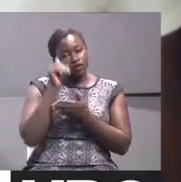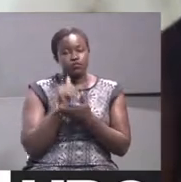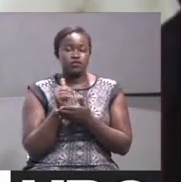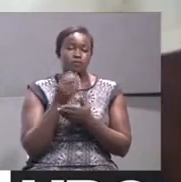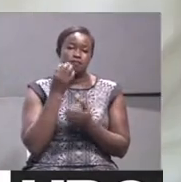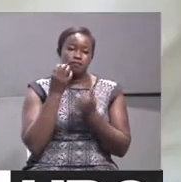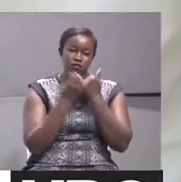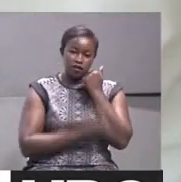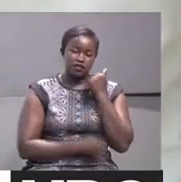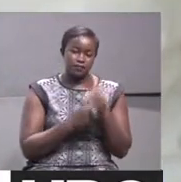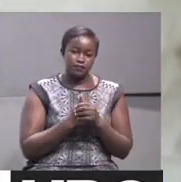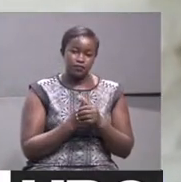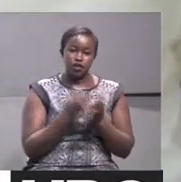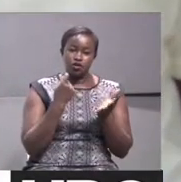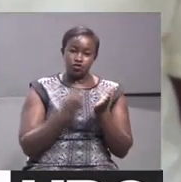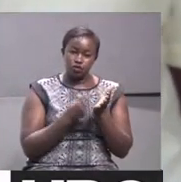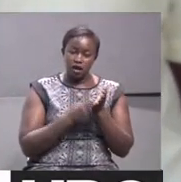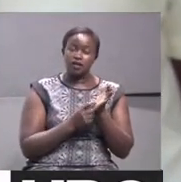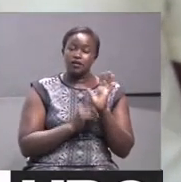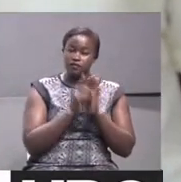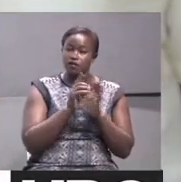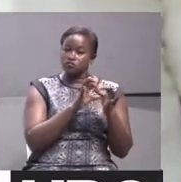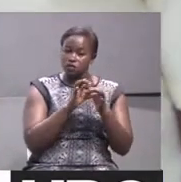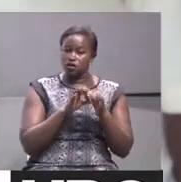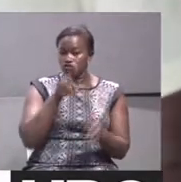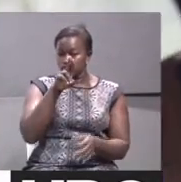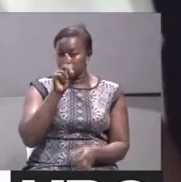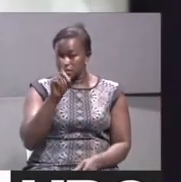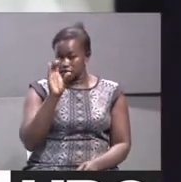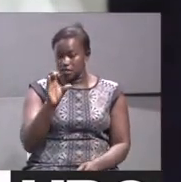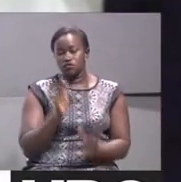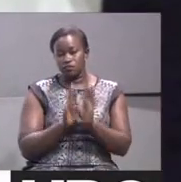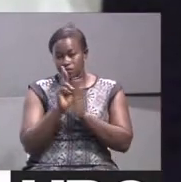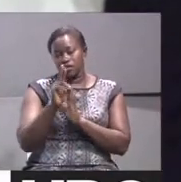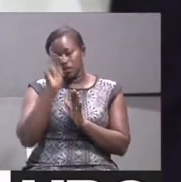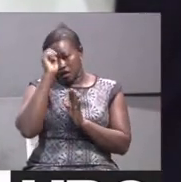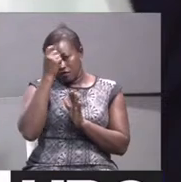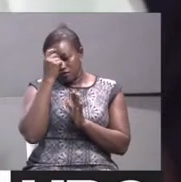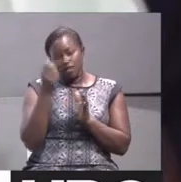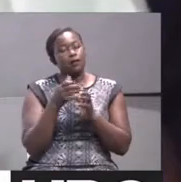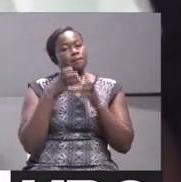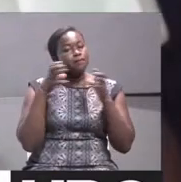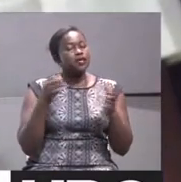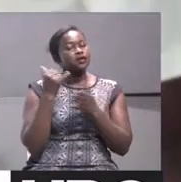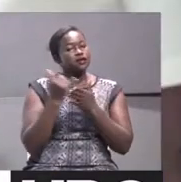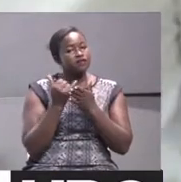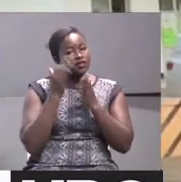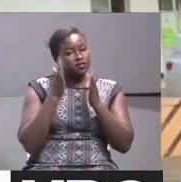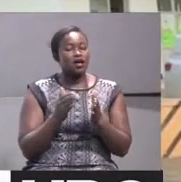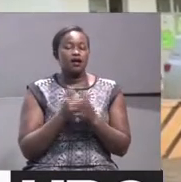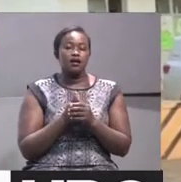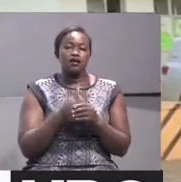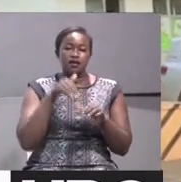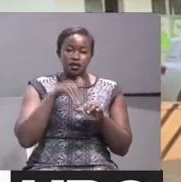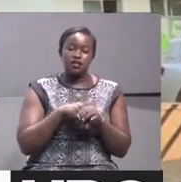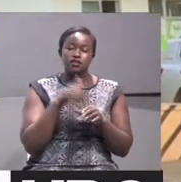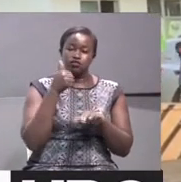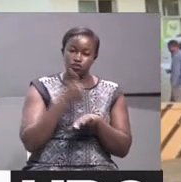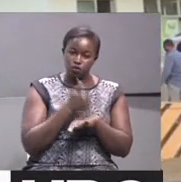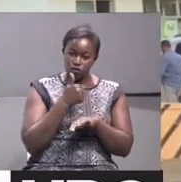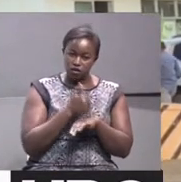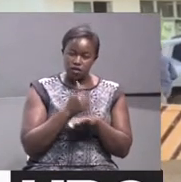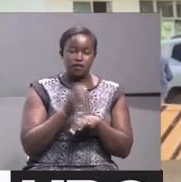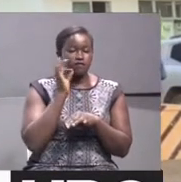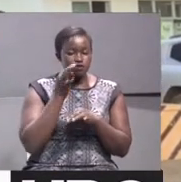The Uganda Development Corporation, UDC, on behalf of the government, is the major investor in the Soroti fruit plant, along with the Teso Fruit